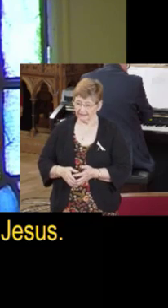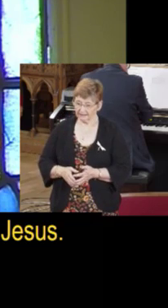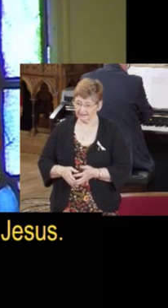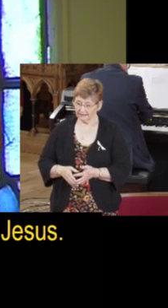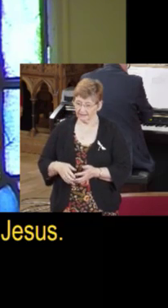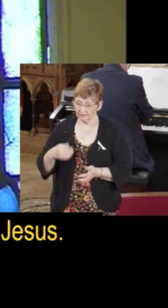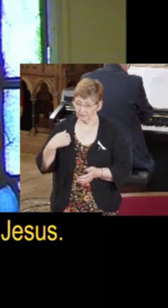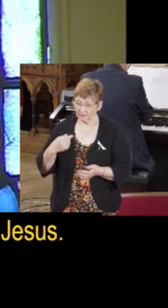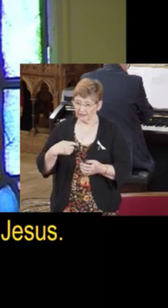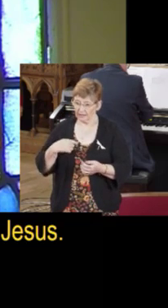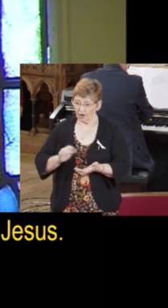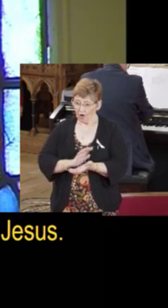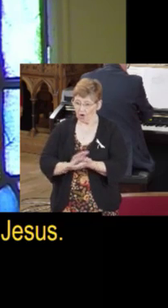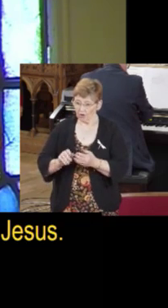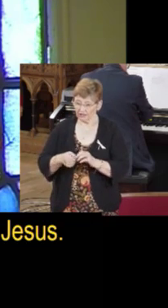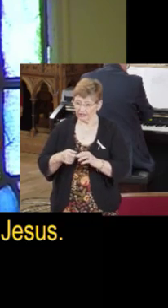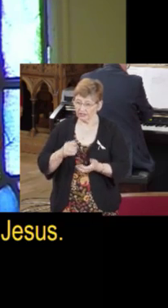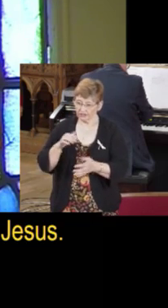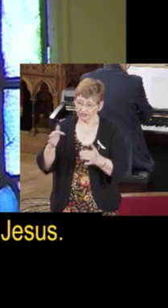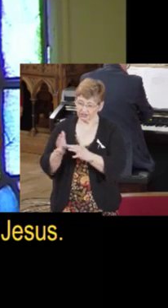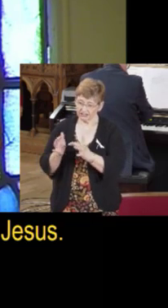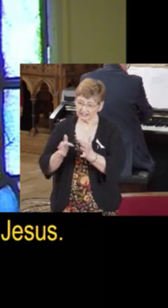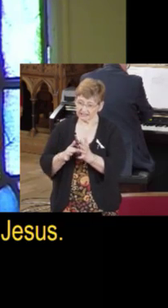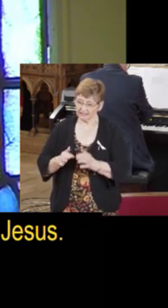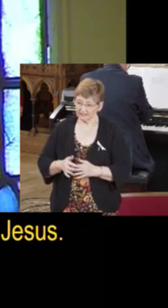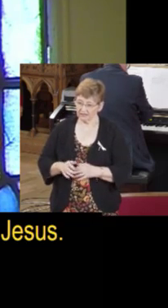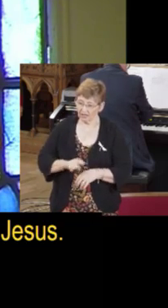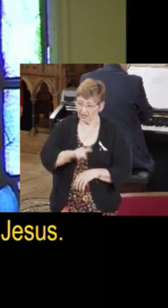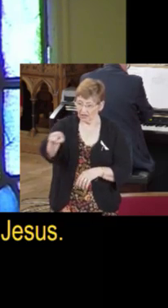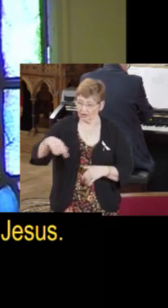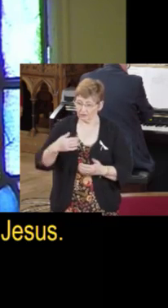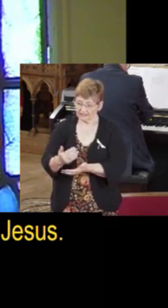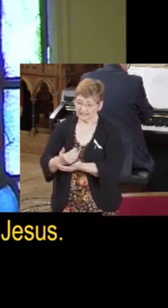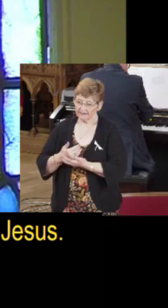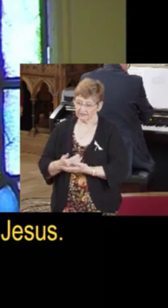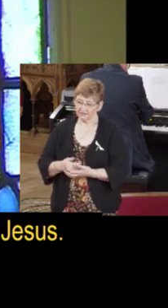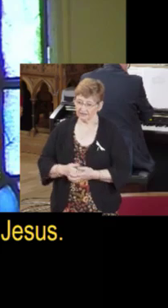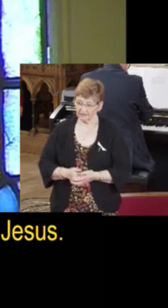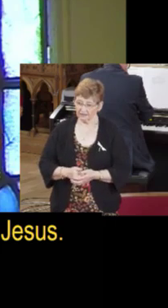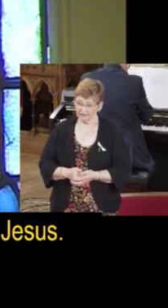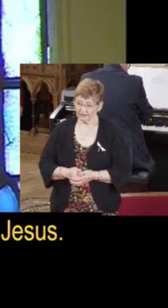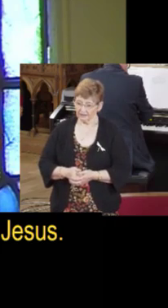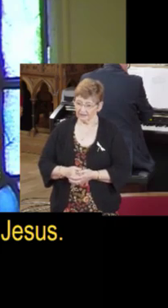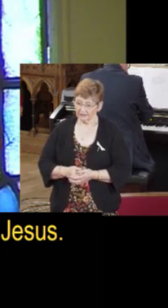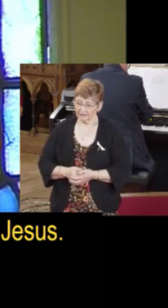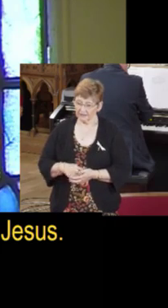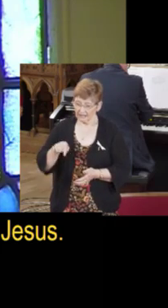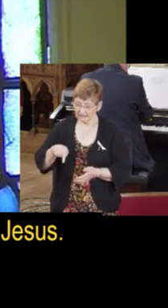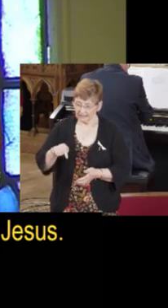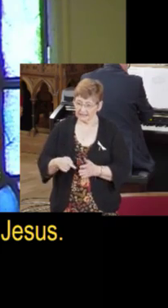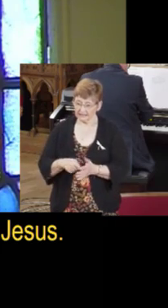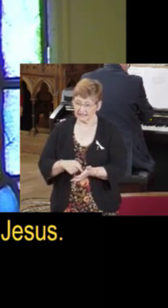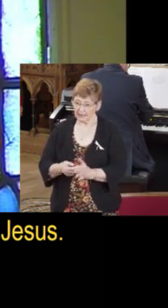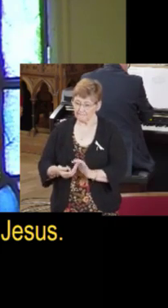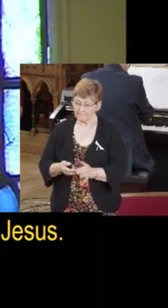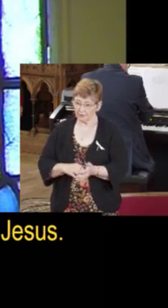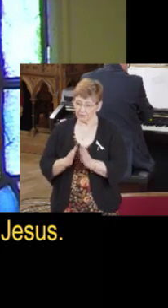may we honour Jesus Christ as Saviour and Lord. His name we